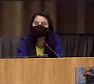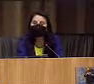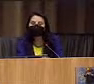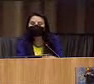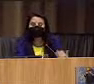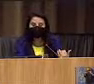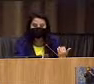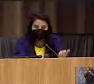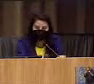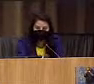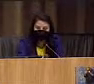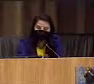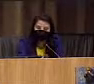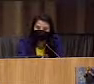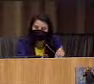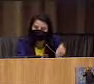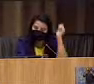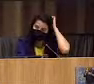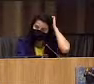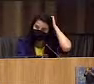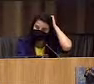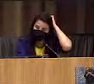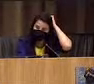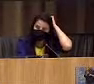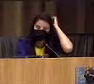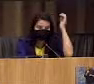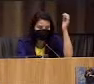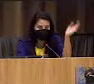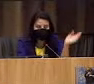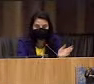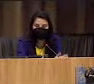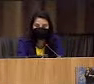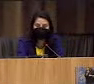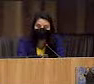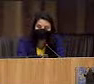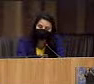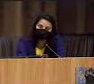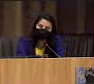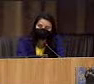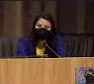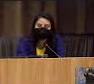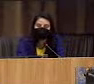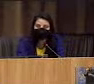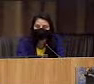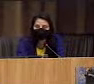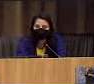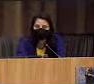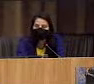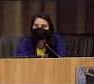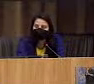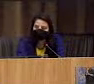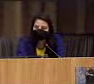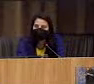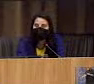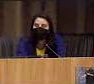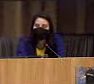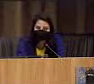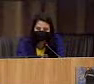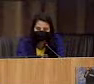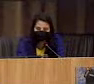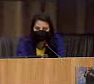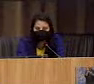the files. For those fields that were not structured, we focus on section